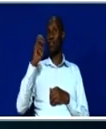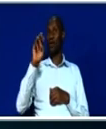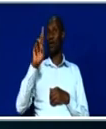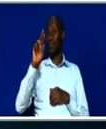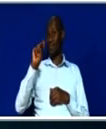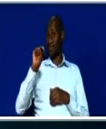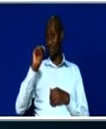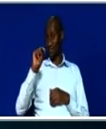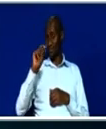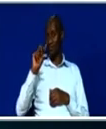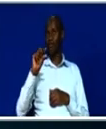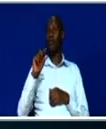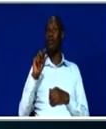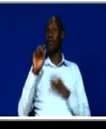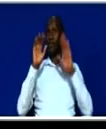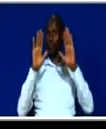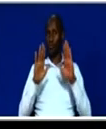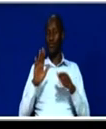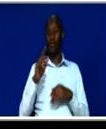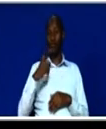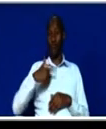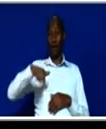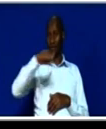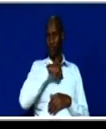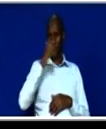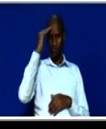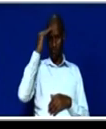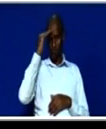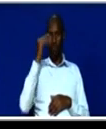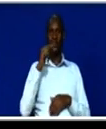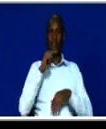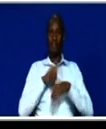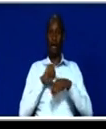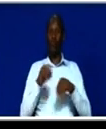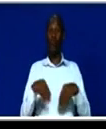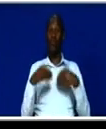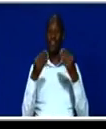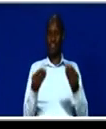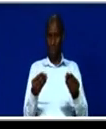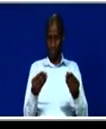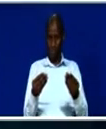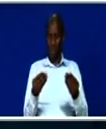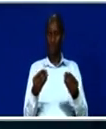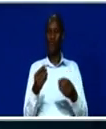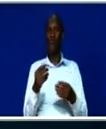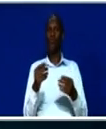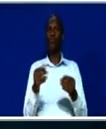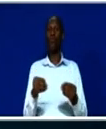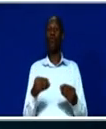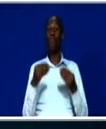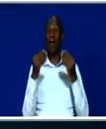3. It is important for us to note, when you are called upon to give, you are simply told to